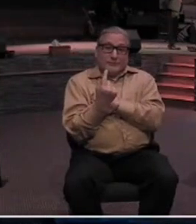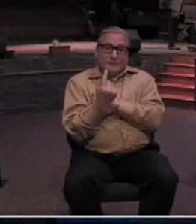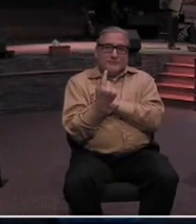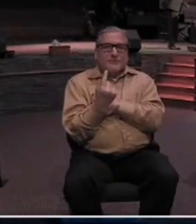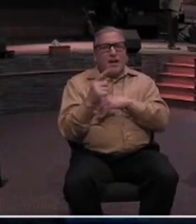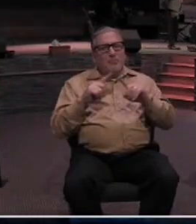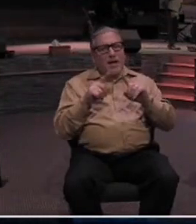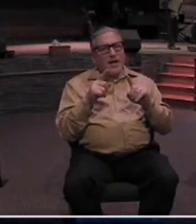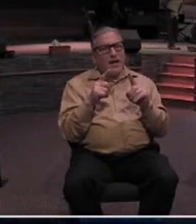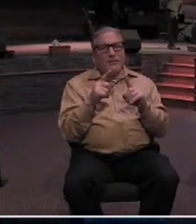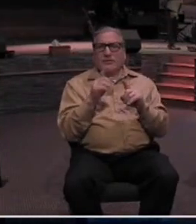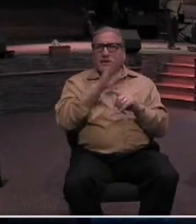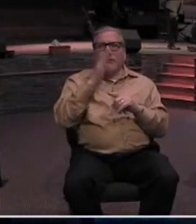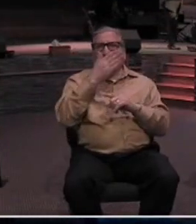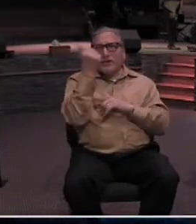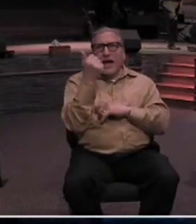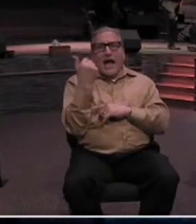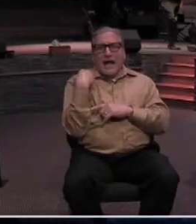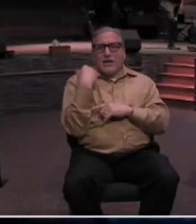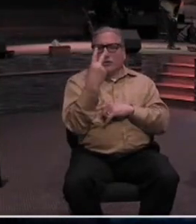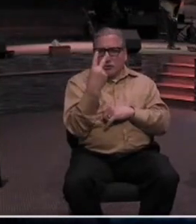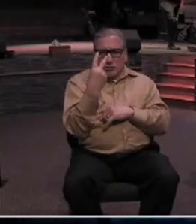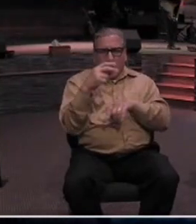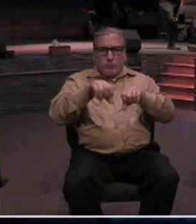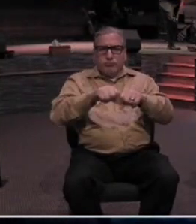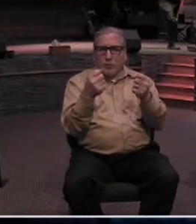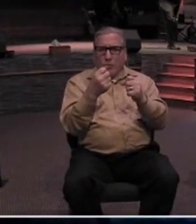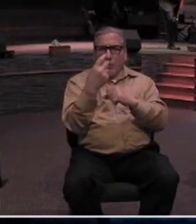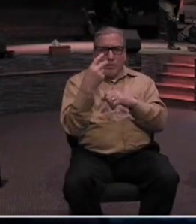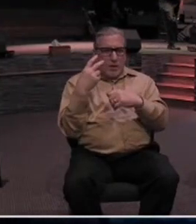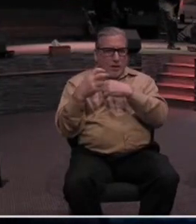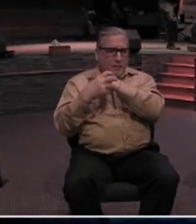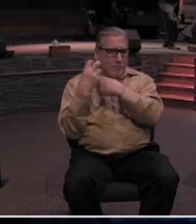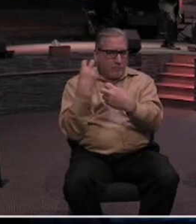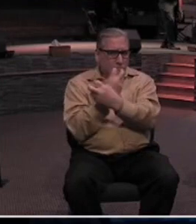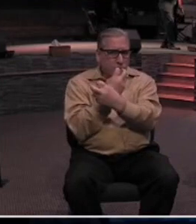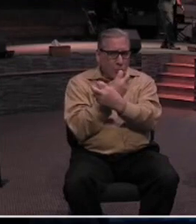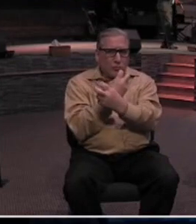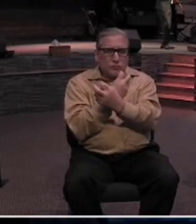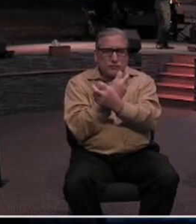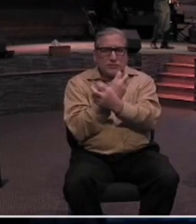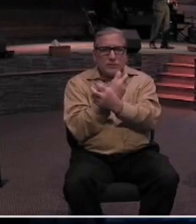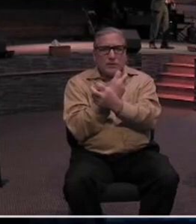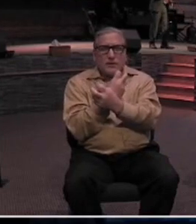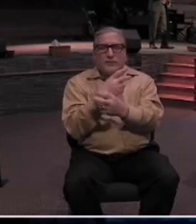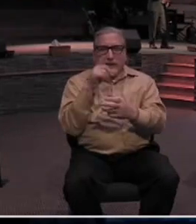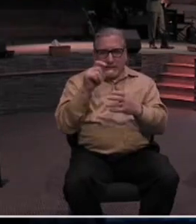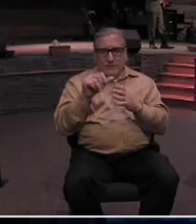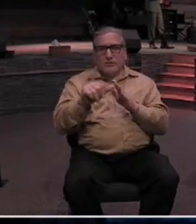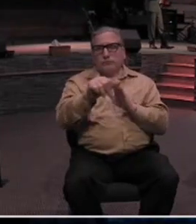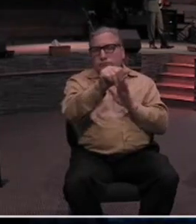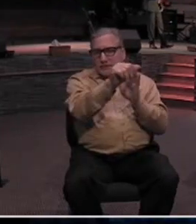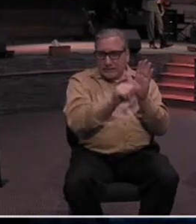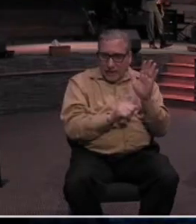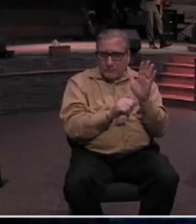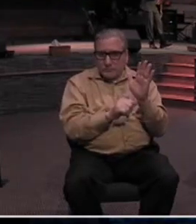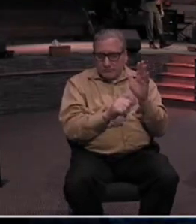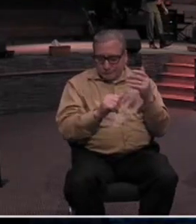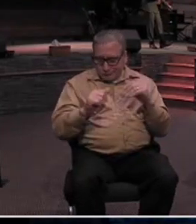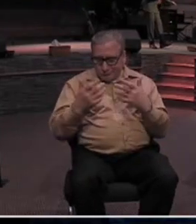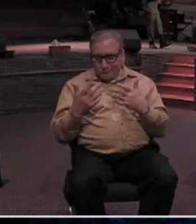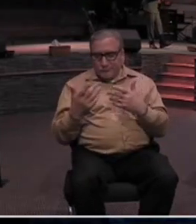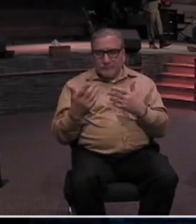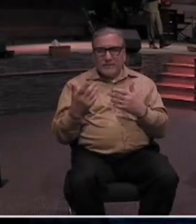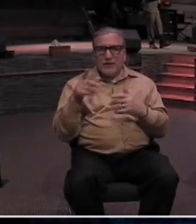But I'll never forget, I had two broken bones and a hairline fracture all the way down to my ankle. They had cut my cast from my hip down to my knee.